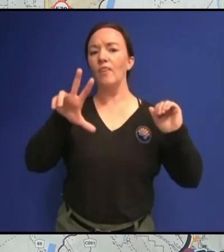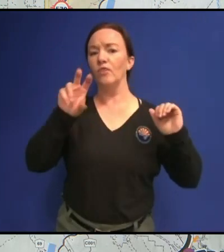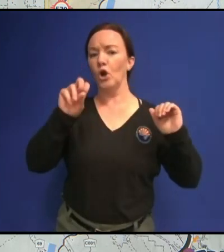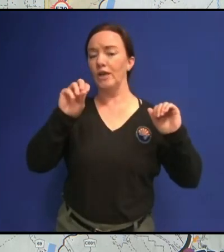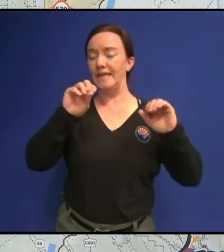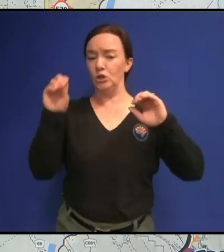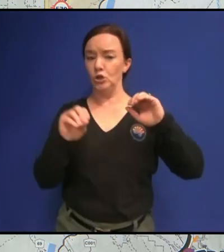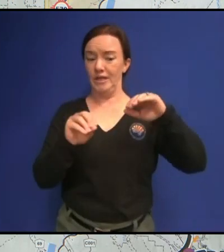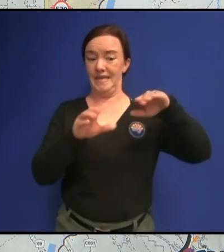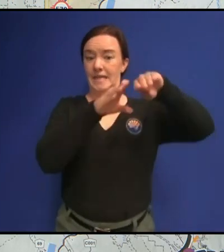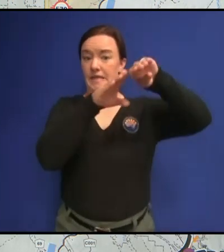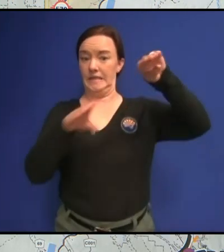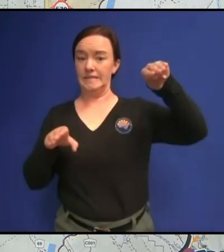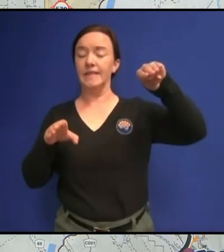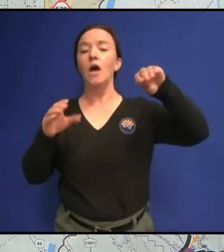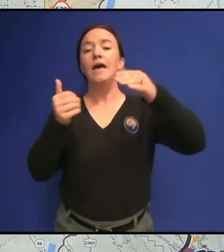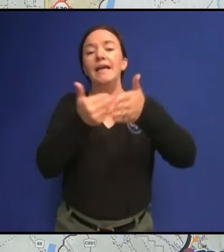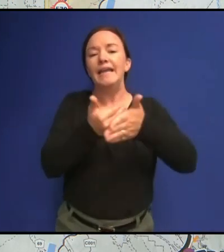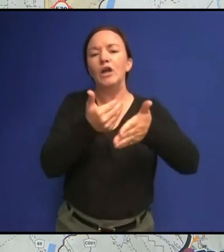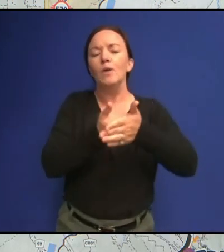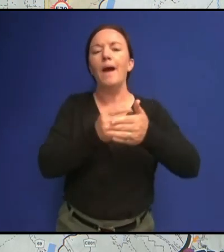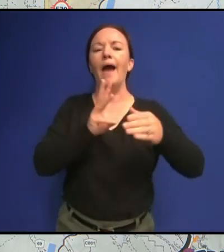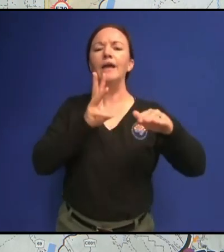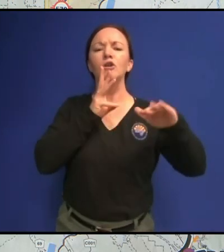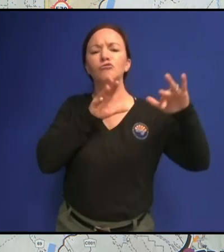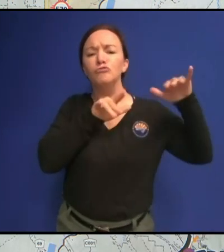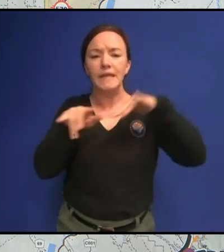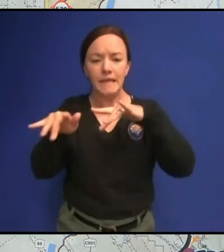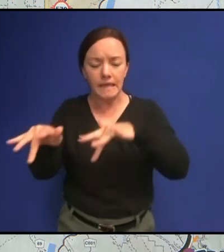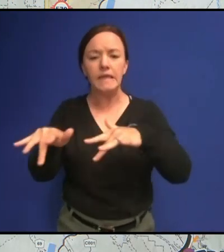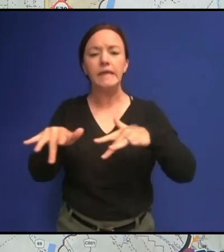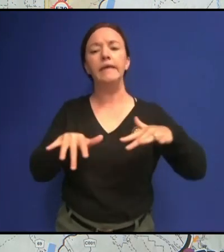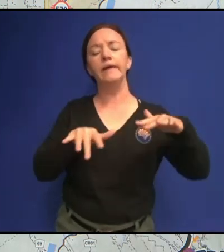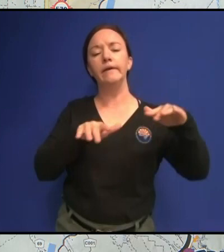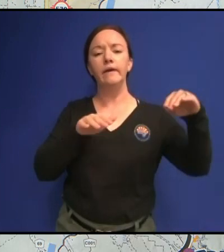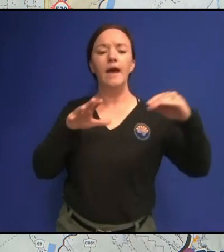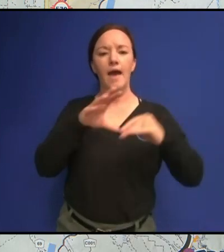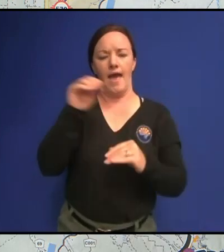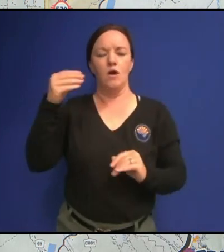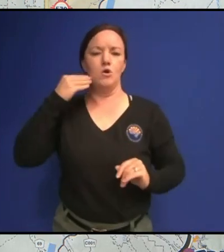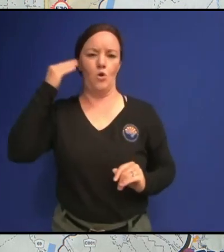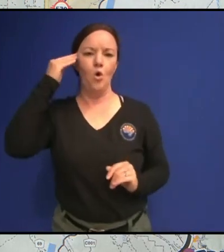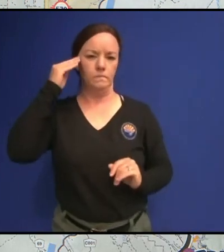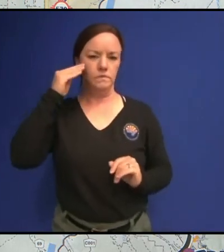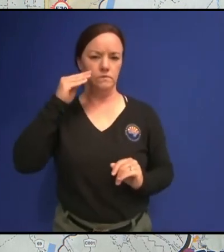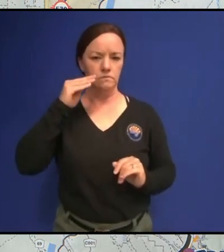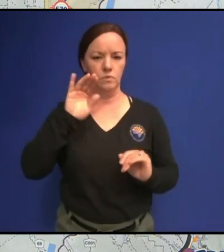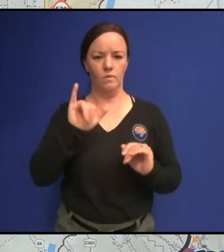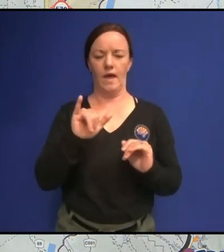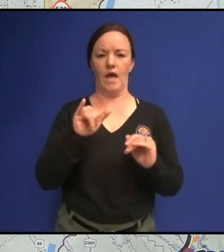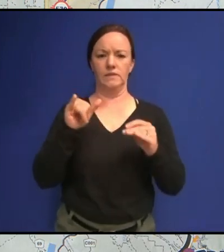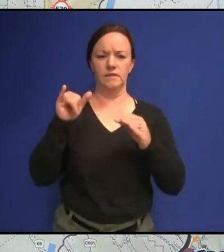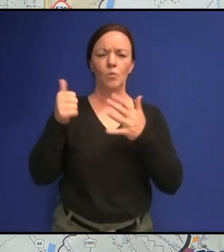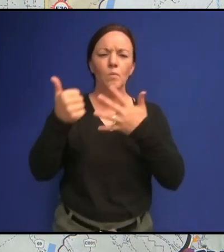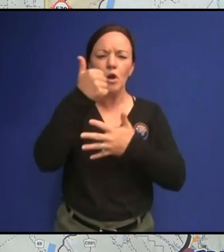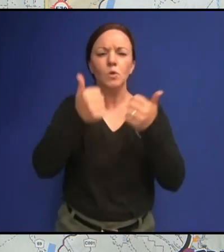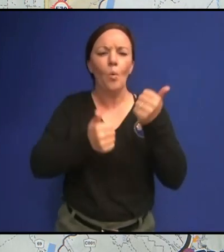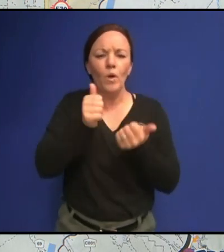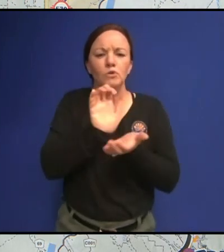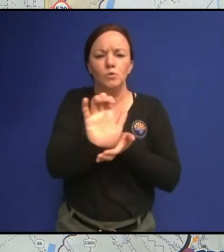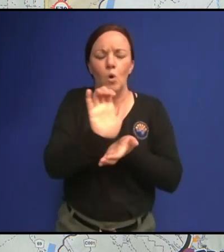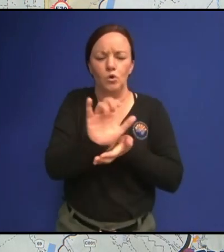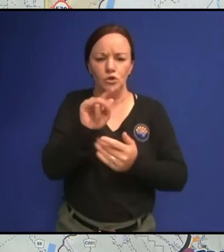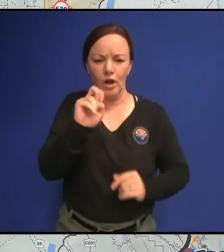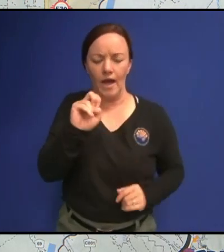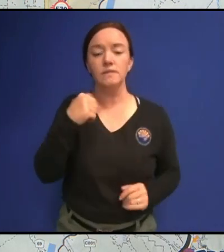homes. And so we're looking at those first, and then we're going to go all the way down the list. We're putting all this in a product we call field maps, or it's being put in